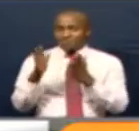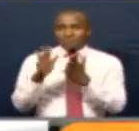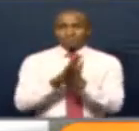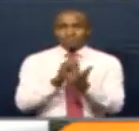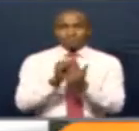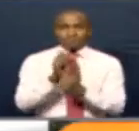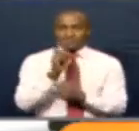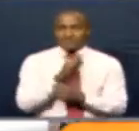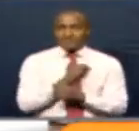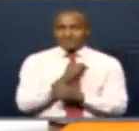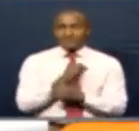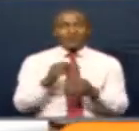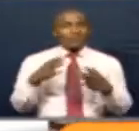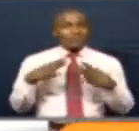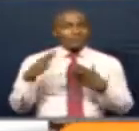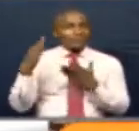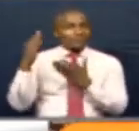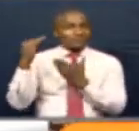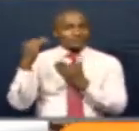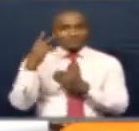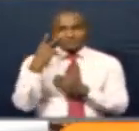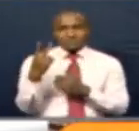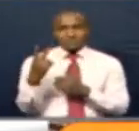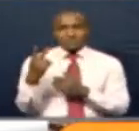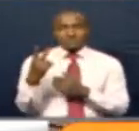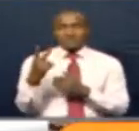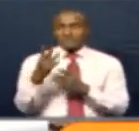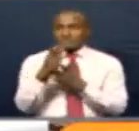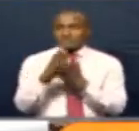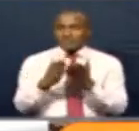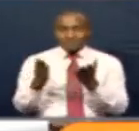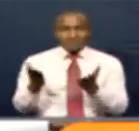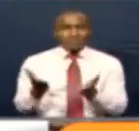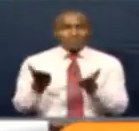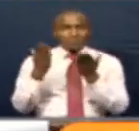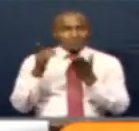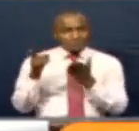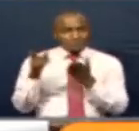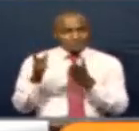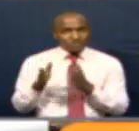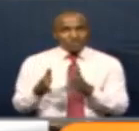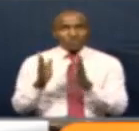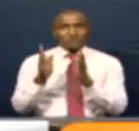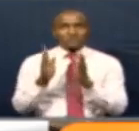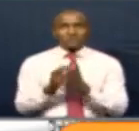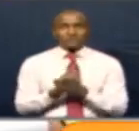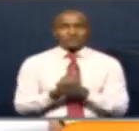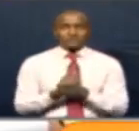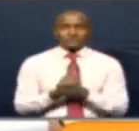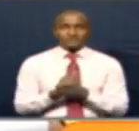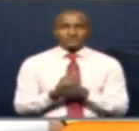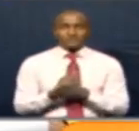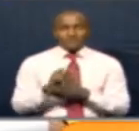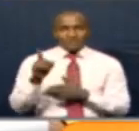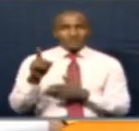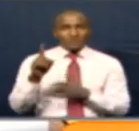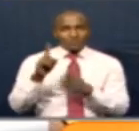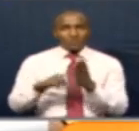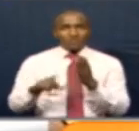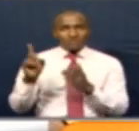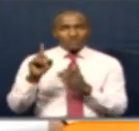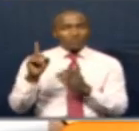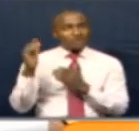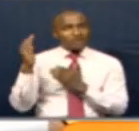So people will expect to start seeing some improvement in that road. Okay. Infrastructure. And that's what Nairobians